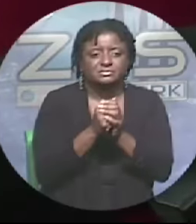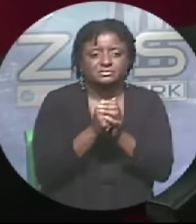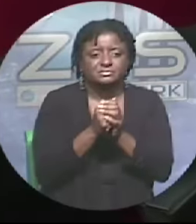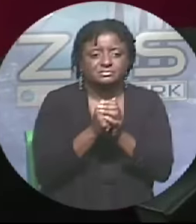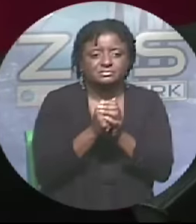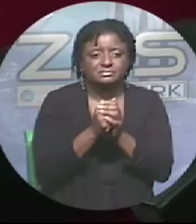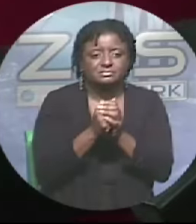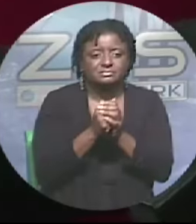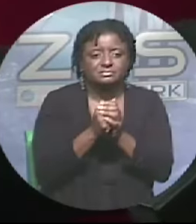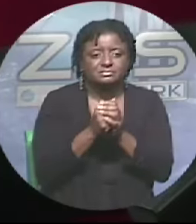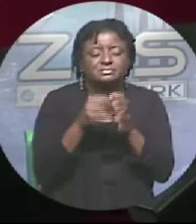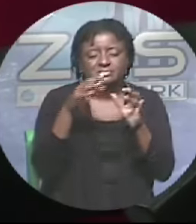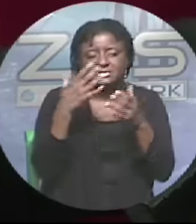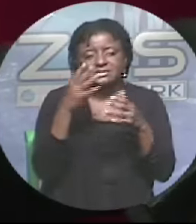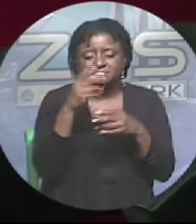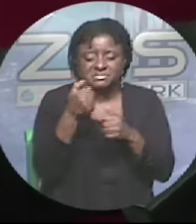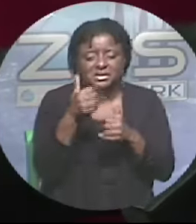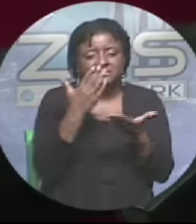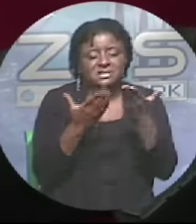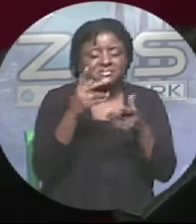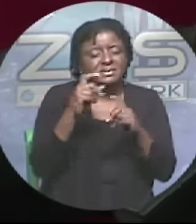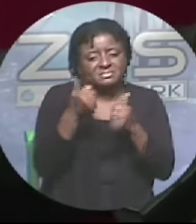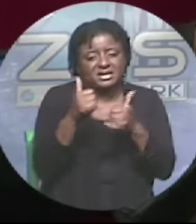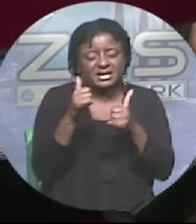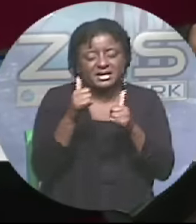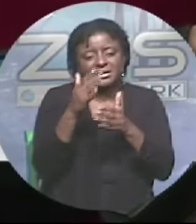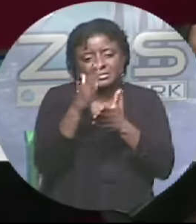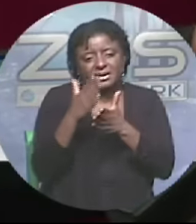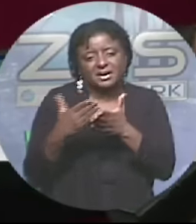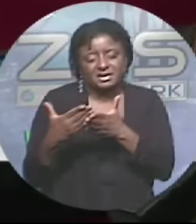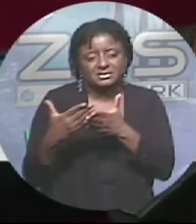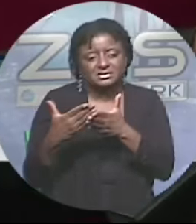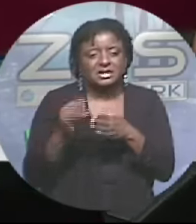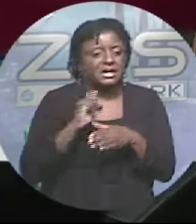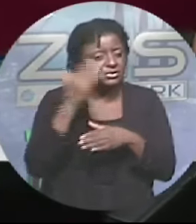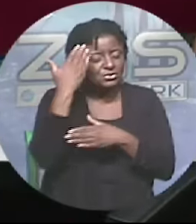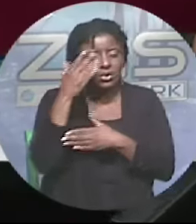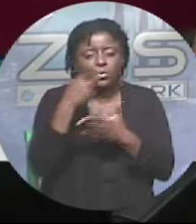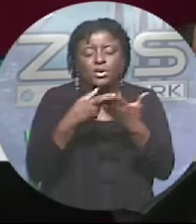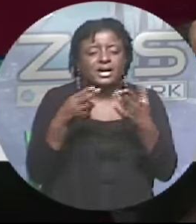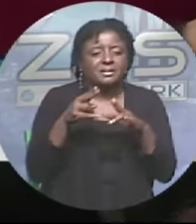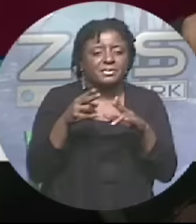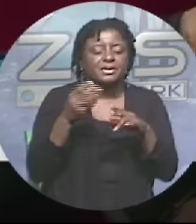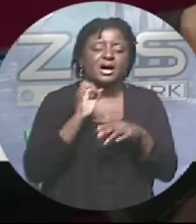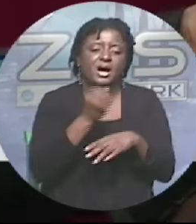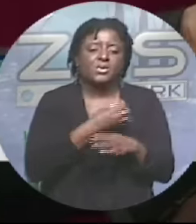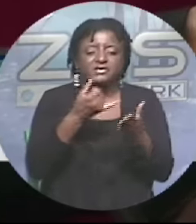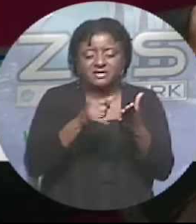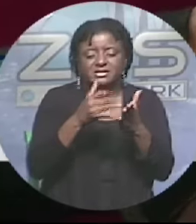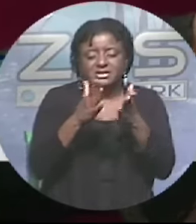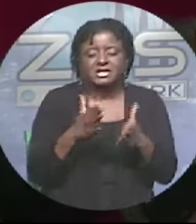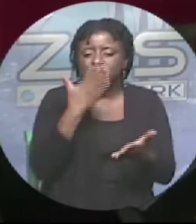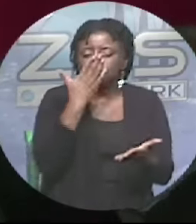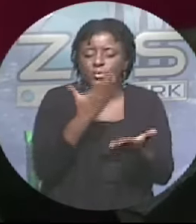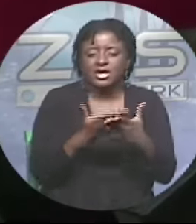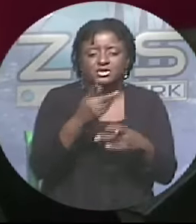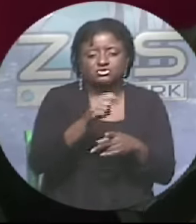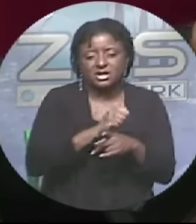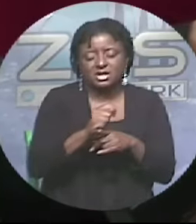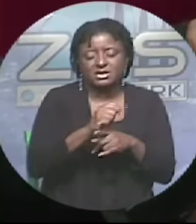assume anything. We don't know what happened, but I can tell you our investigators are well trained, and at the end of